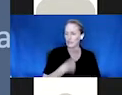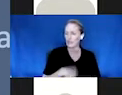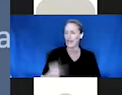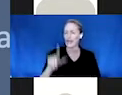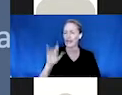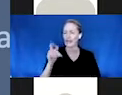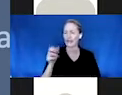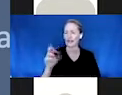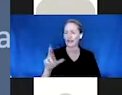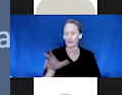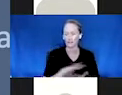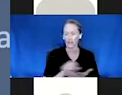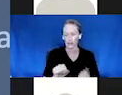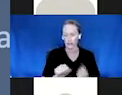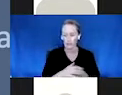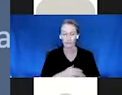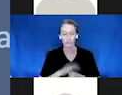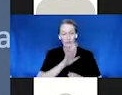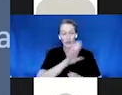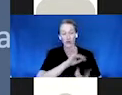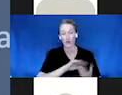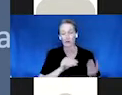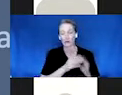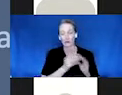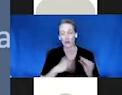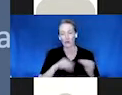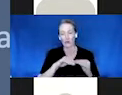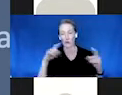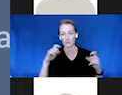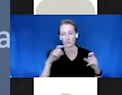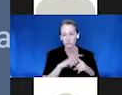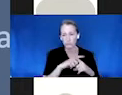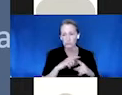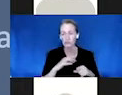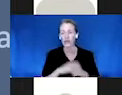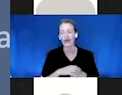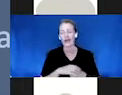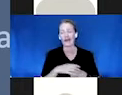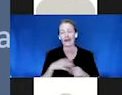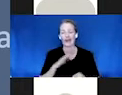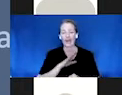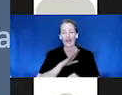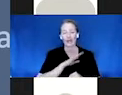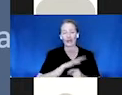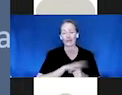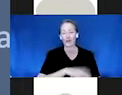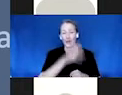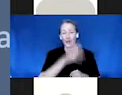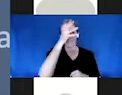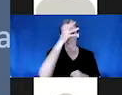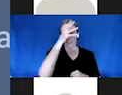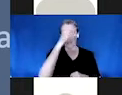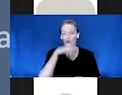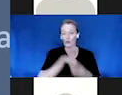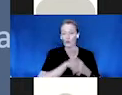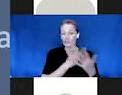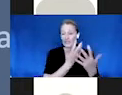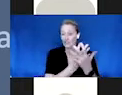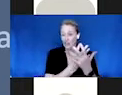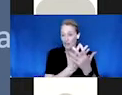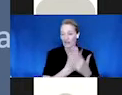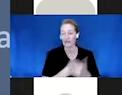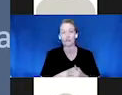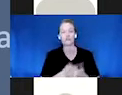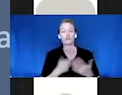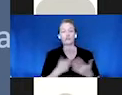was even more complex. Sonia was in love with a man who was incarcerated, and in order to get housing and food, she agreed